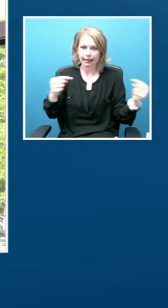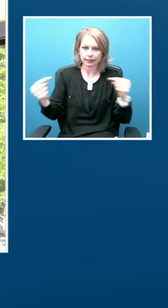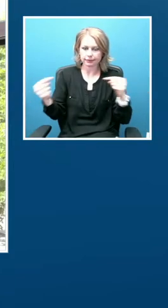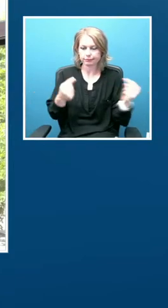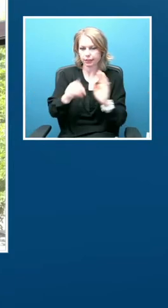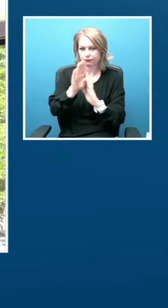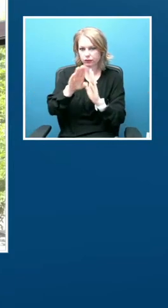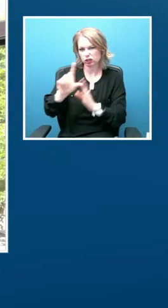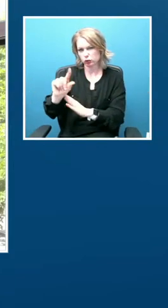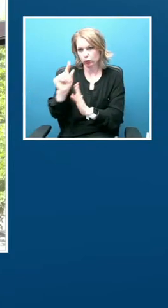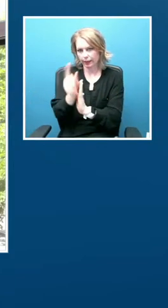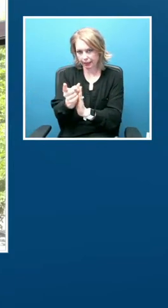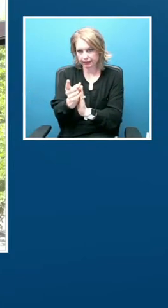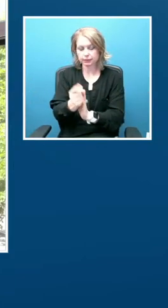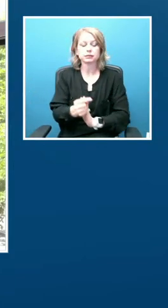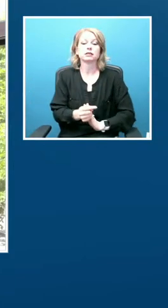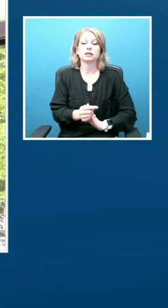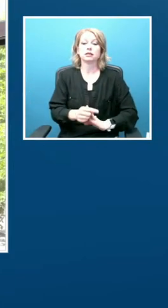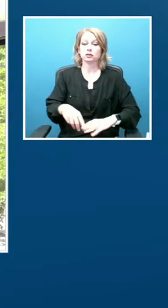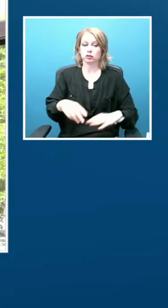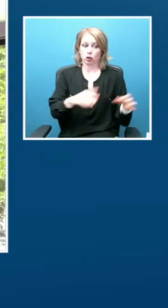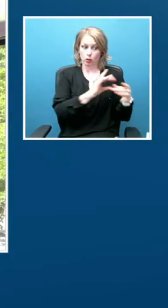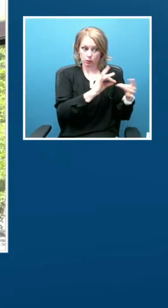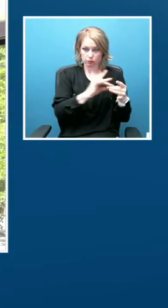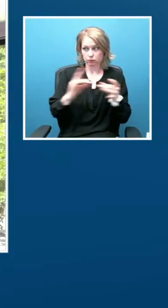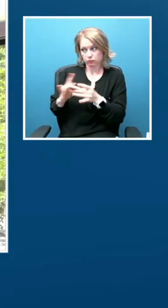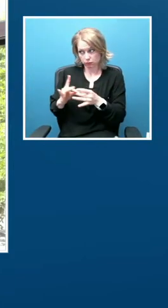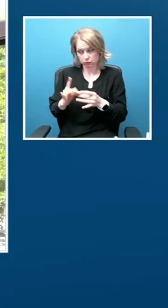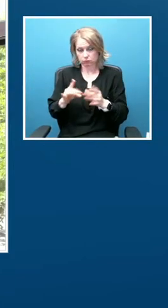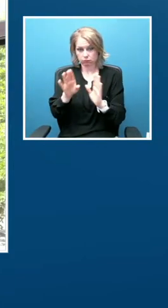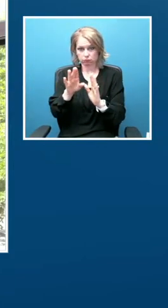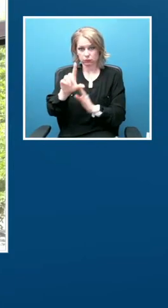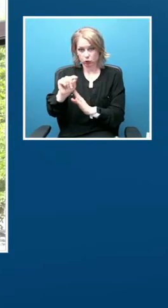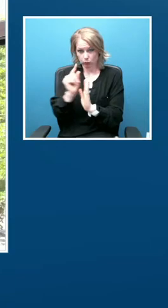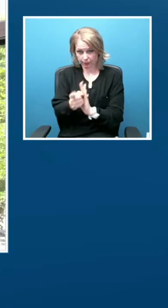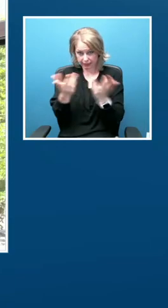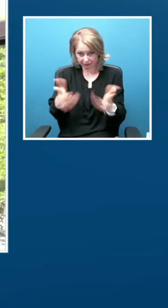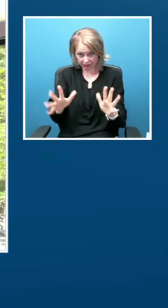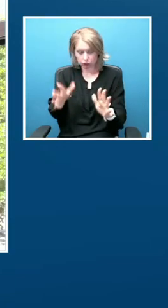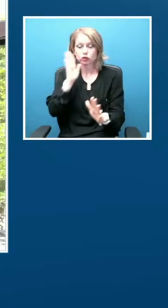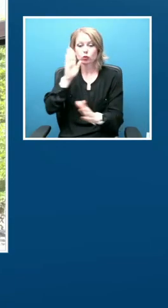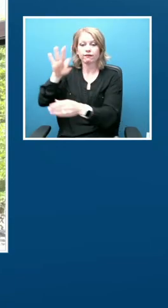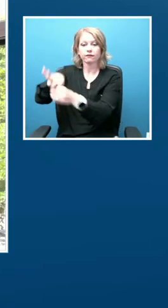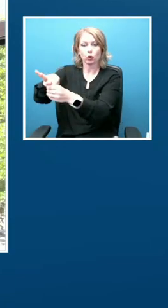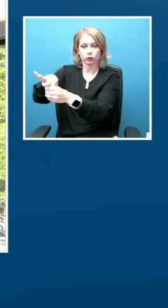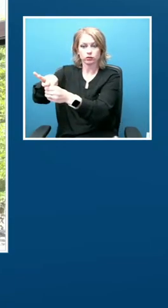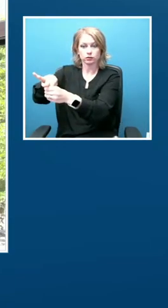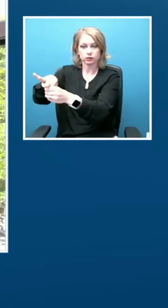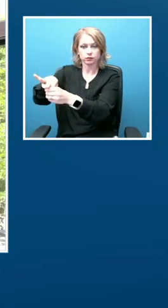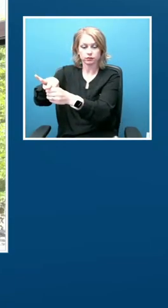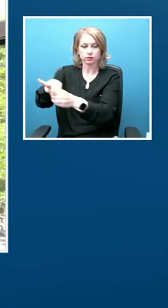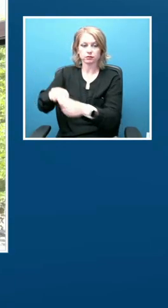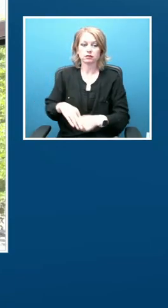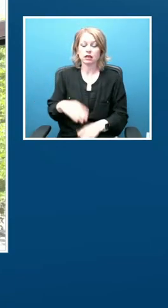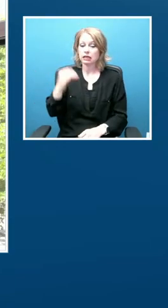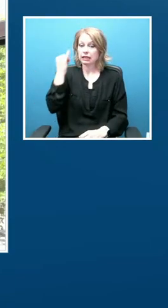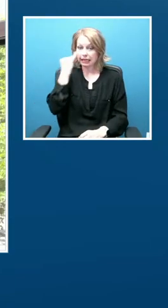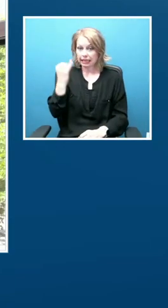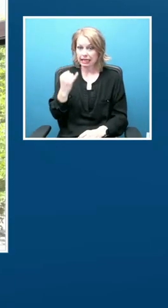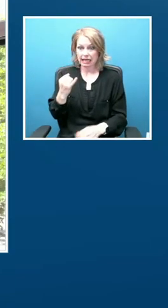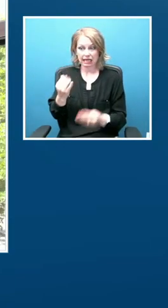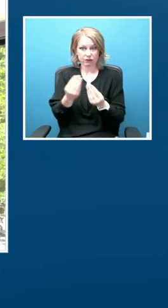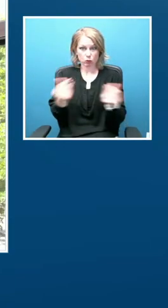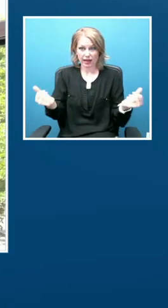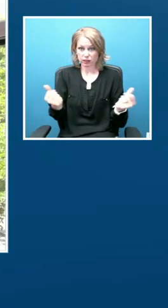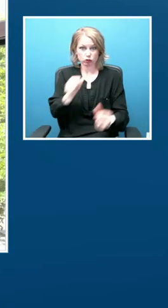put to a vote. A majority vote is required to adopt a resolution disposing of the challenge. In the event the resolution is not adopted, the chair will continue